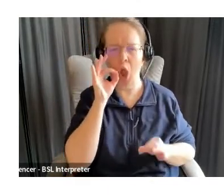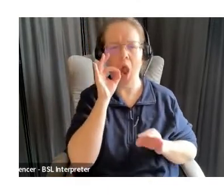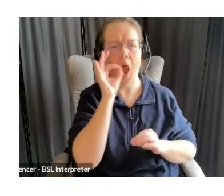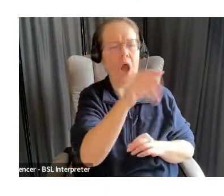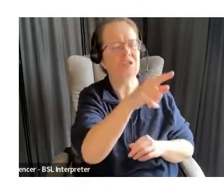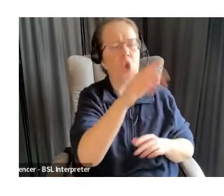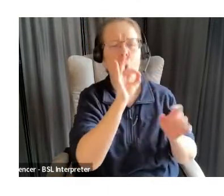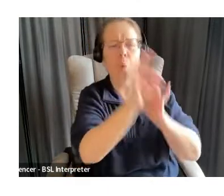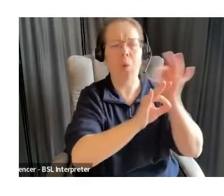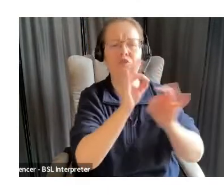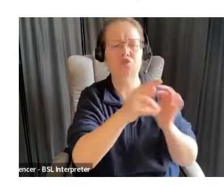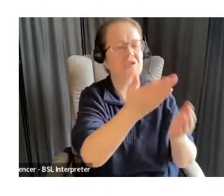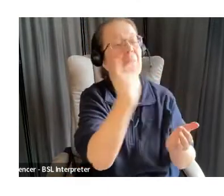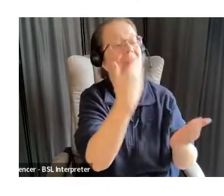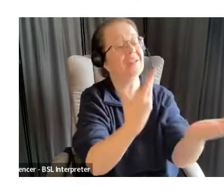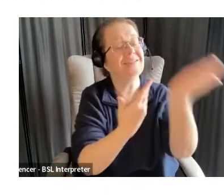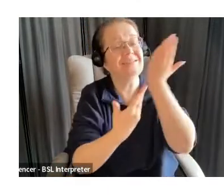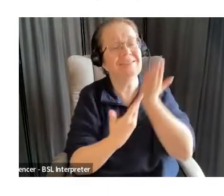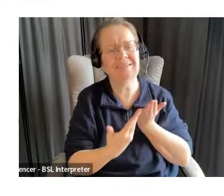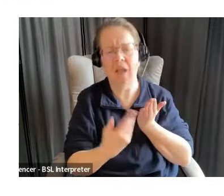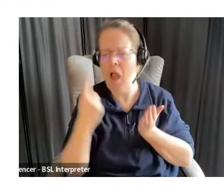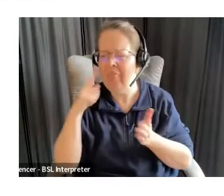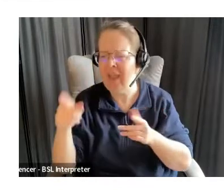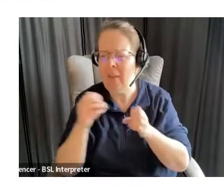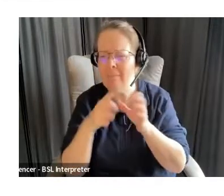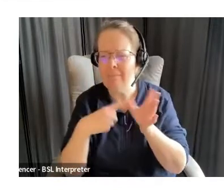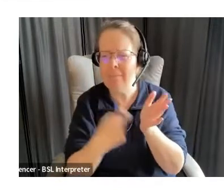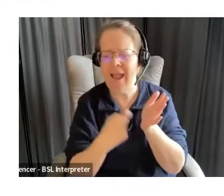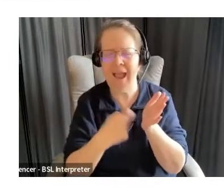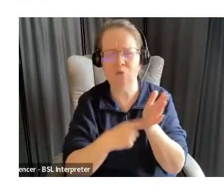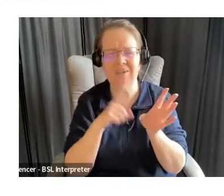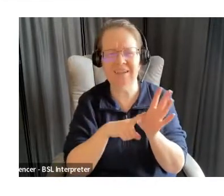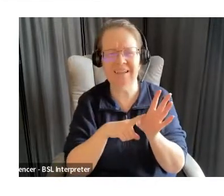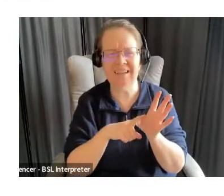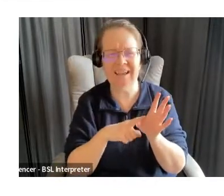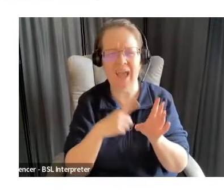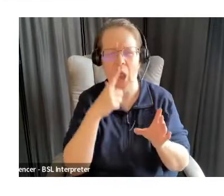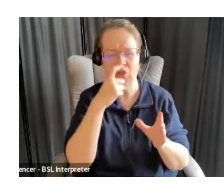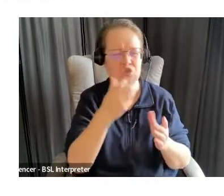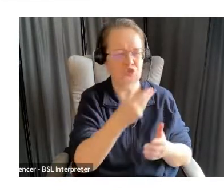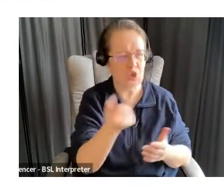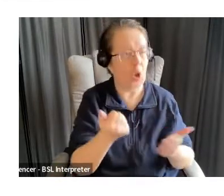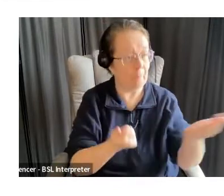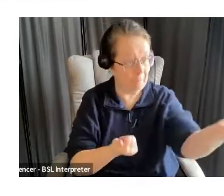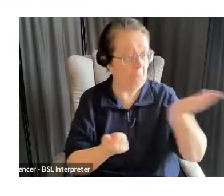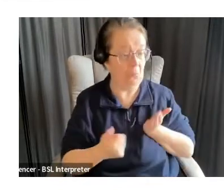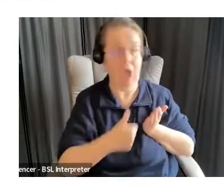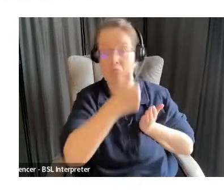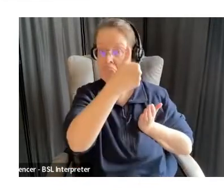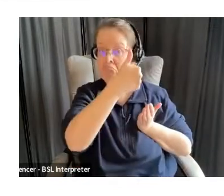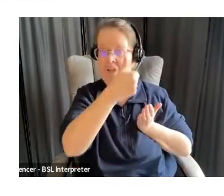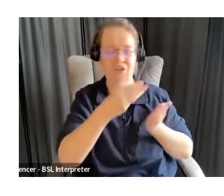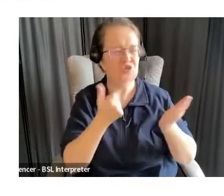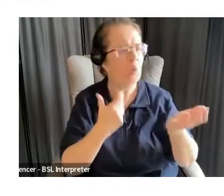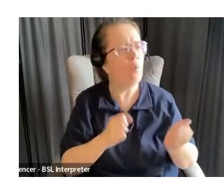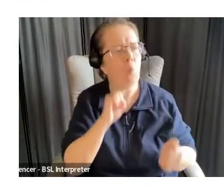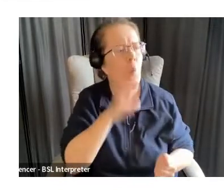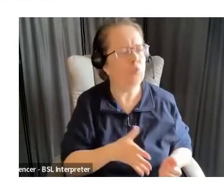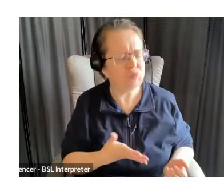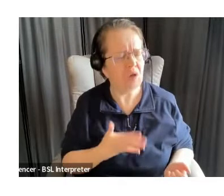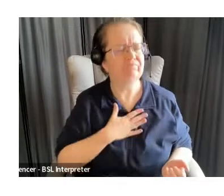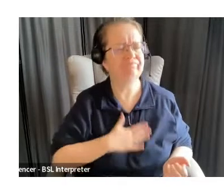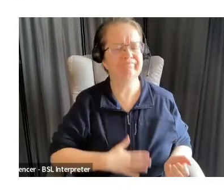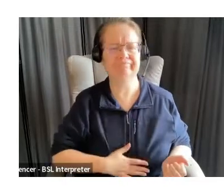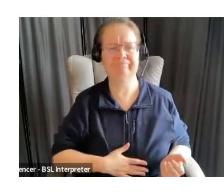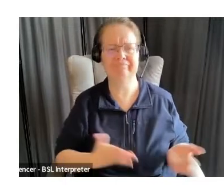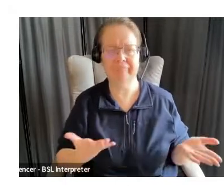advance. I think it was Barry who said it can be very, very patchy. Some employers will and some won't.